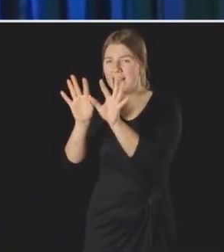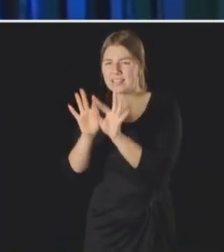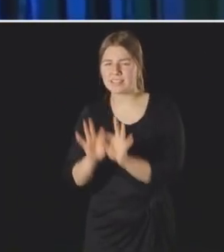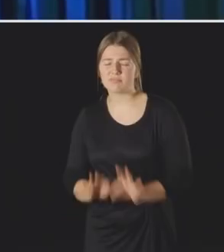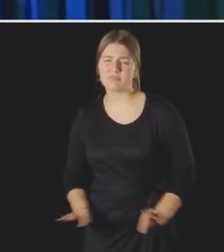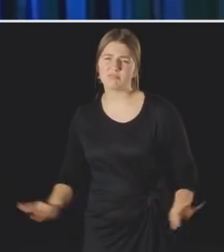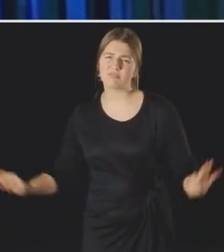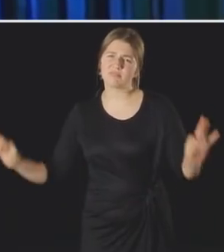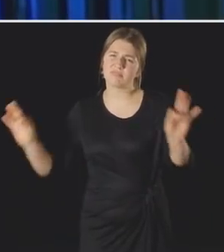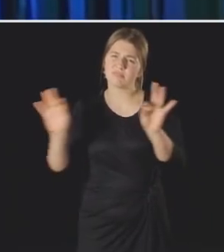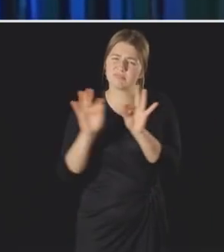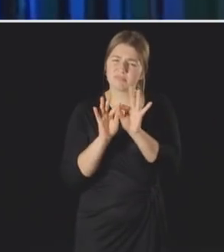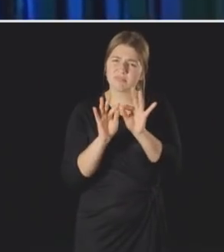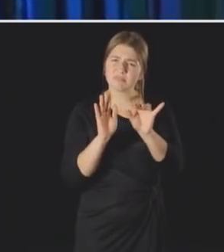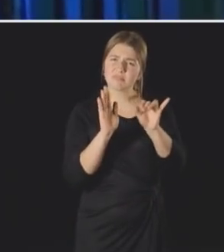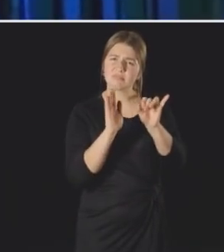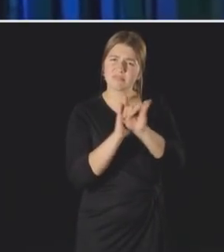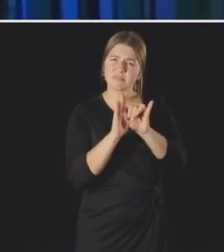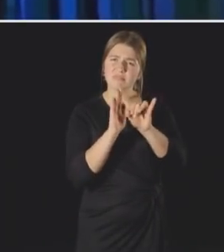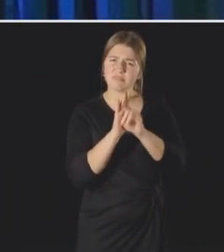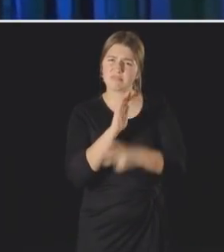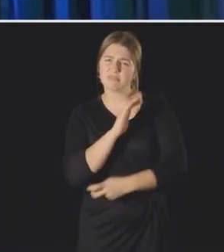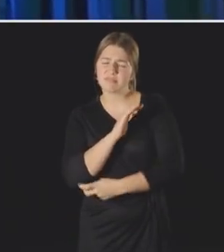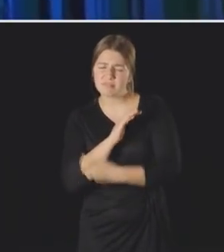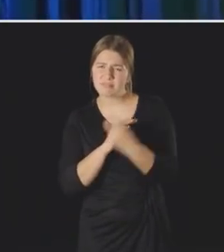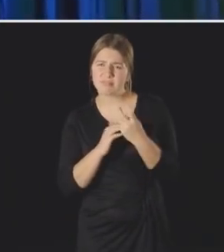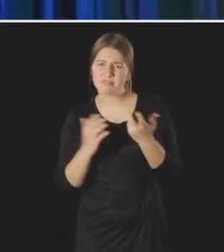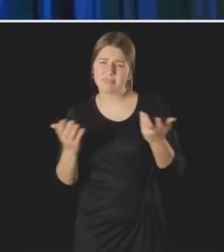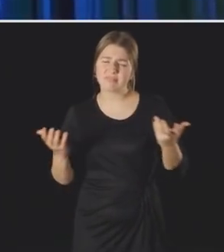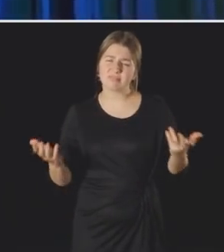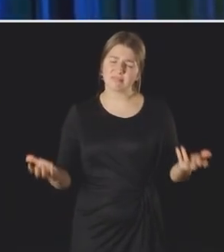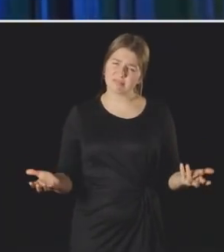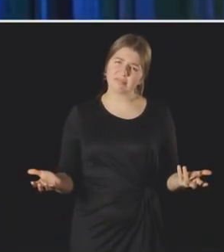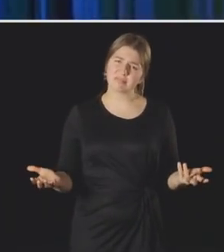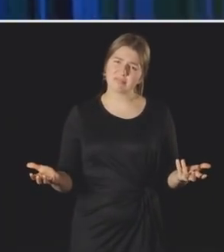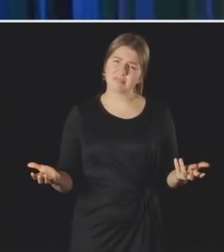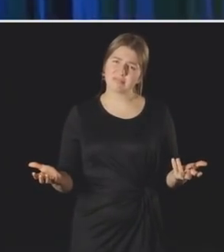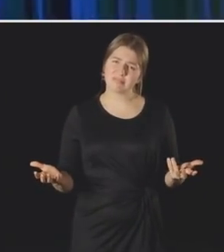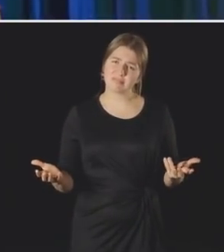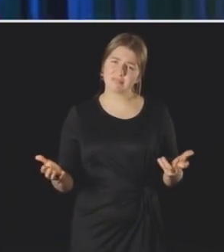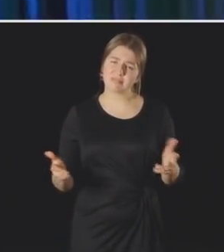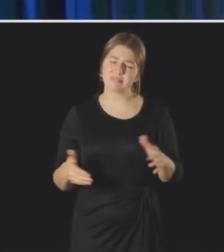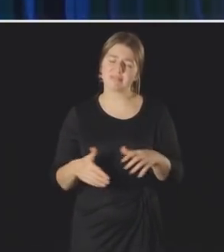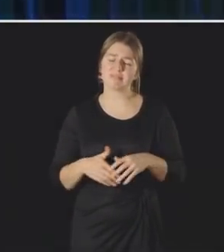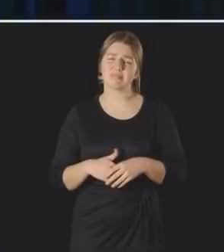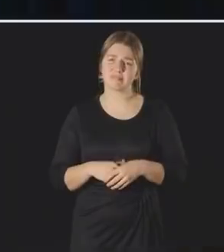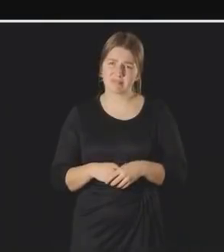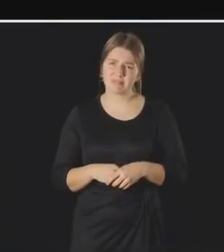valuable possession? And that is your identity. Thank you.